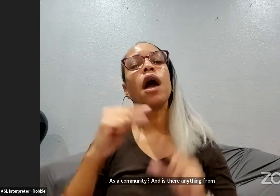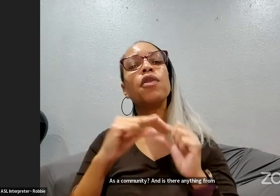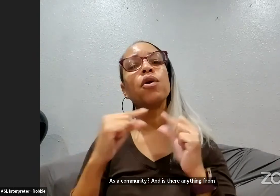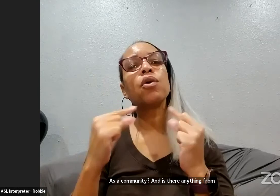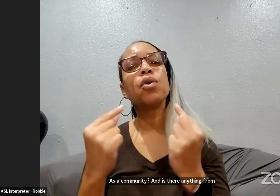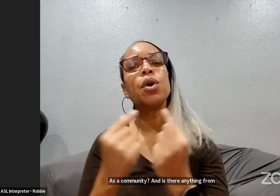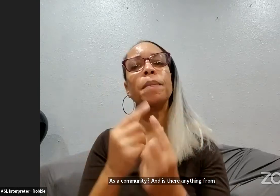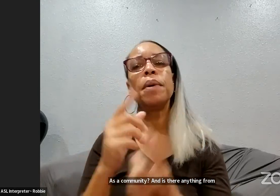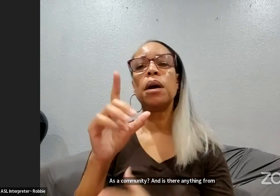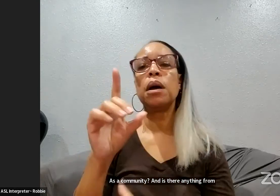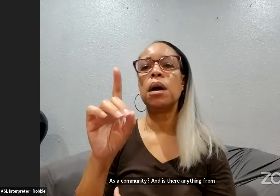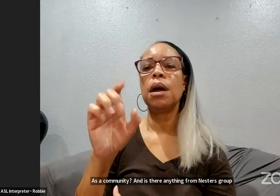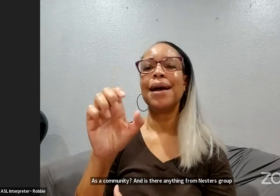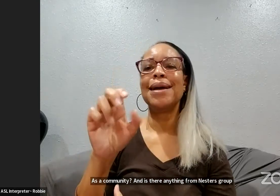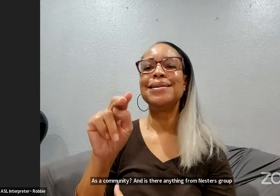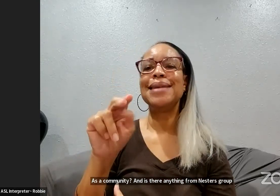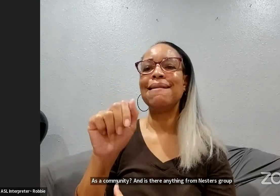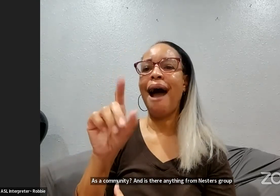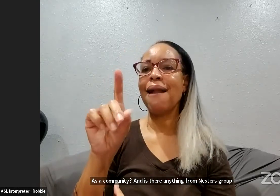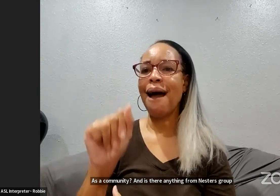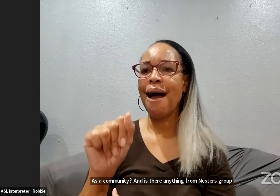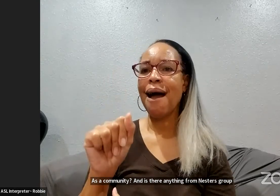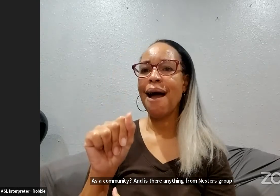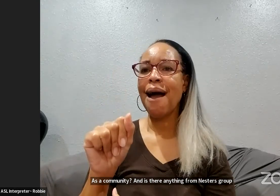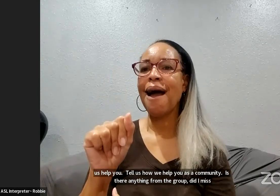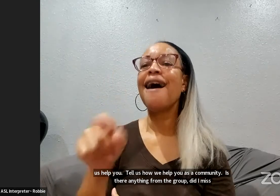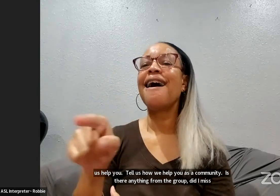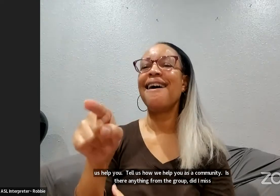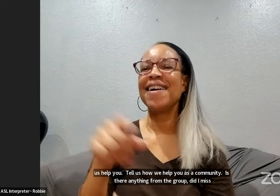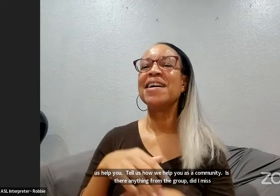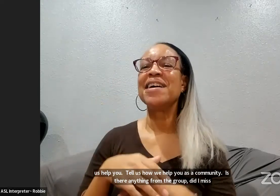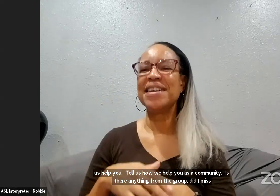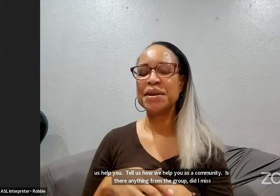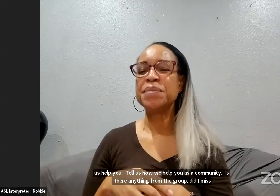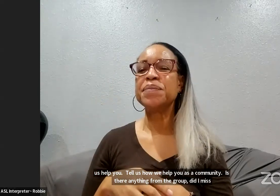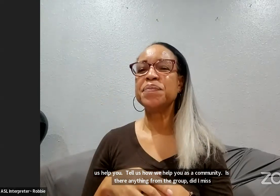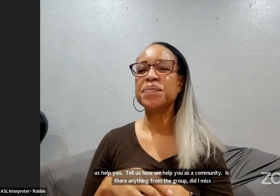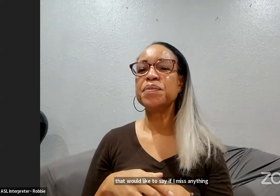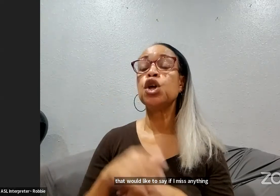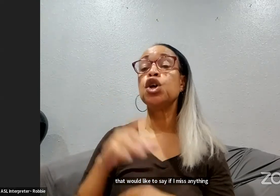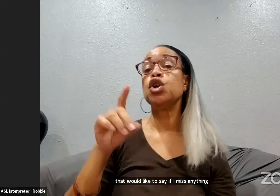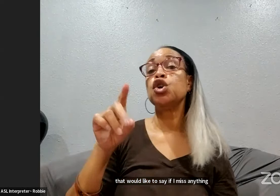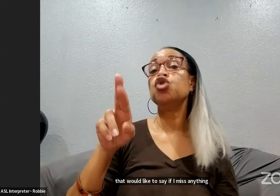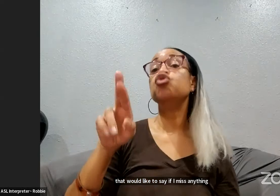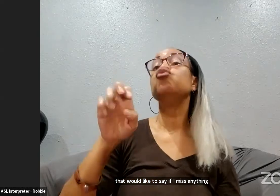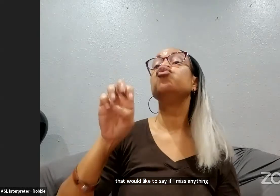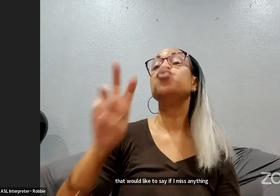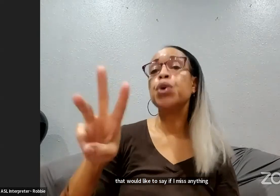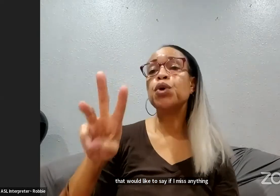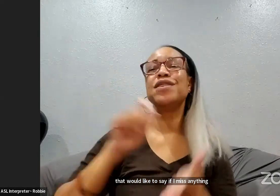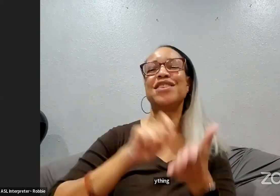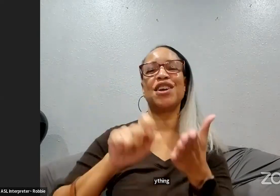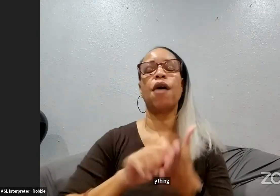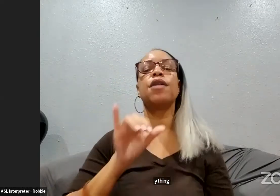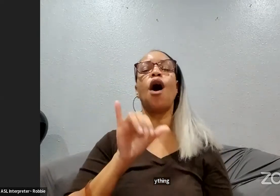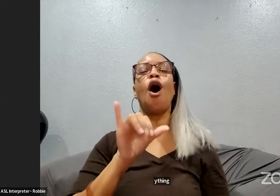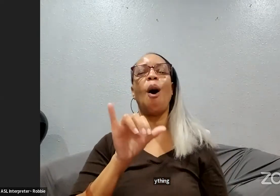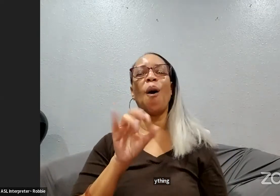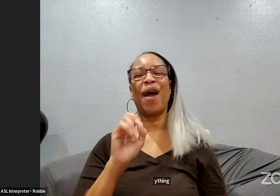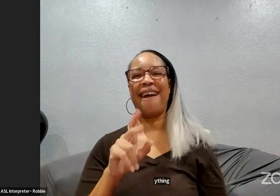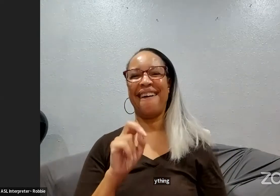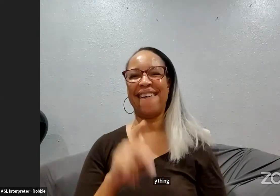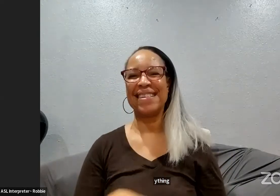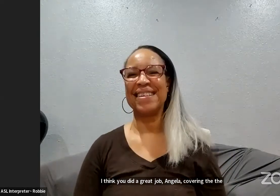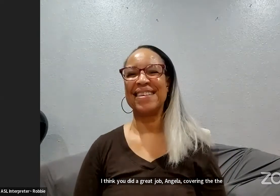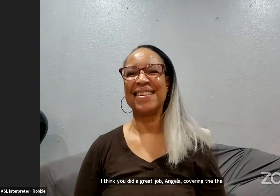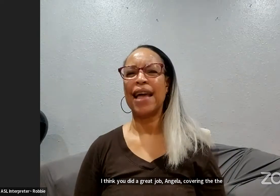Donata's group? Is that the other group? Yeah. Yeah, Drew took notes. So Drew, I'm going to turn Drew. it over to you. Hi, thank you. So I'll